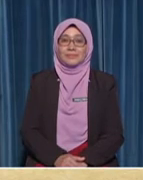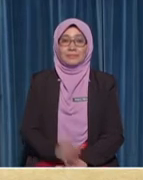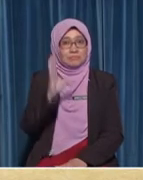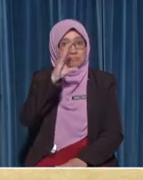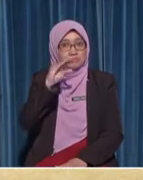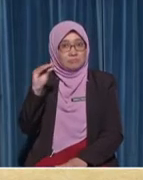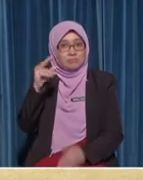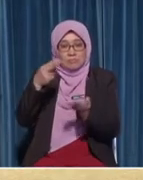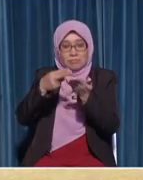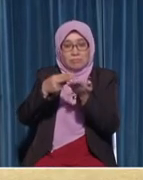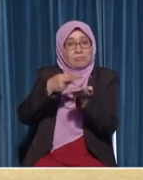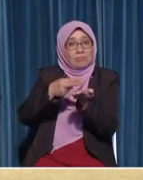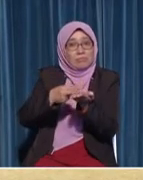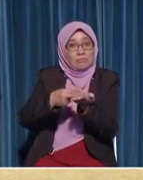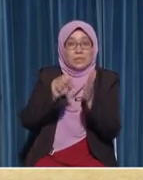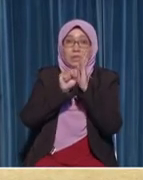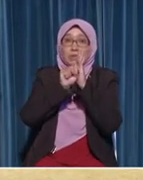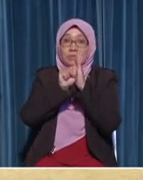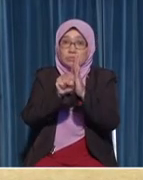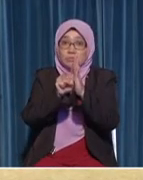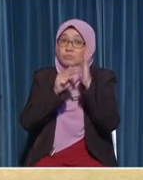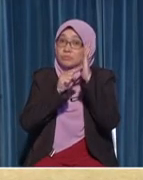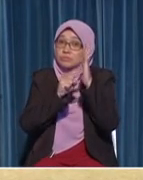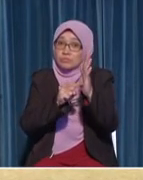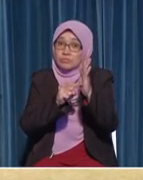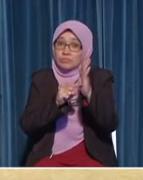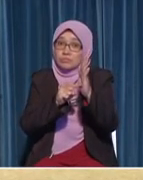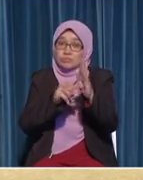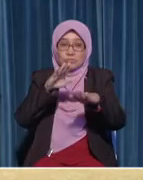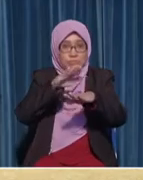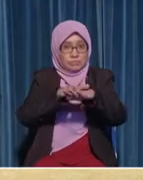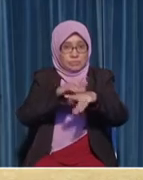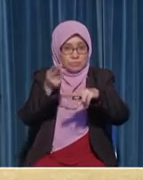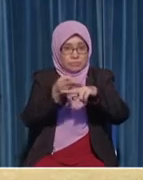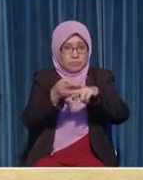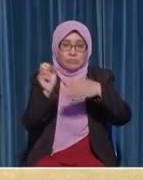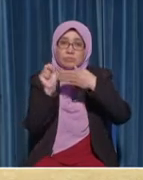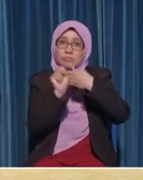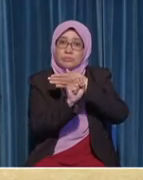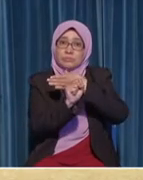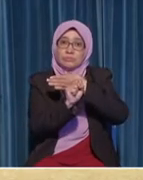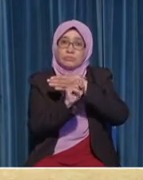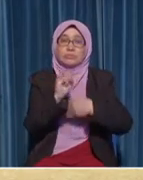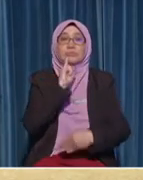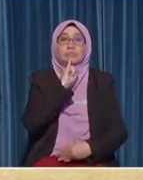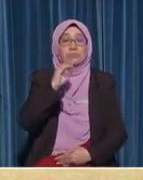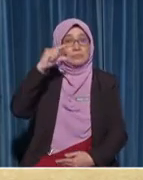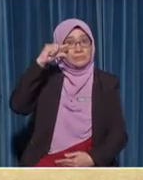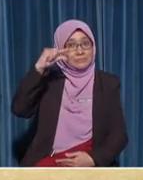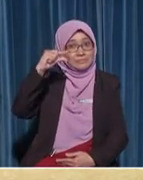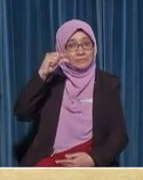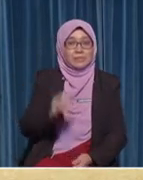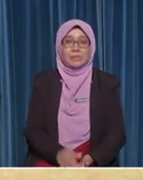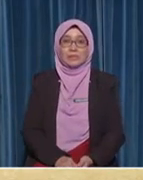And the unit shown on the weighing scale face is G.